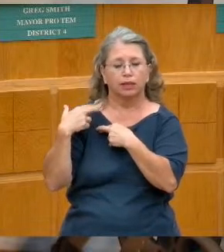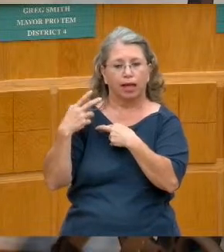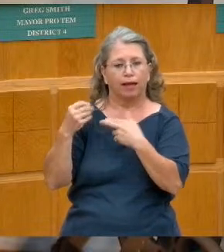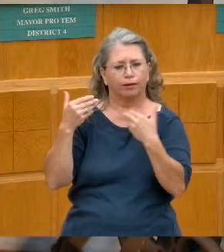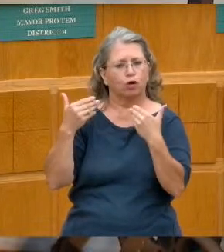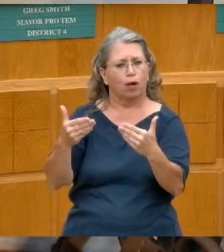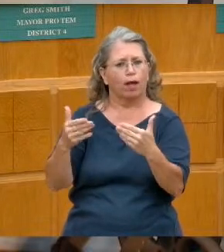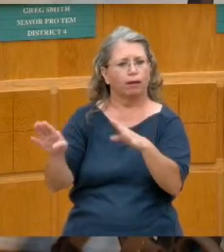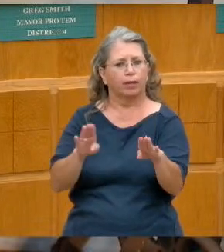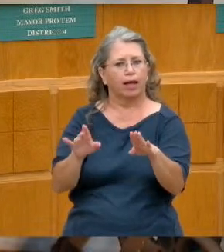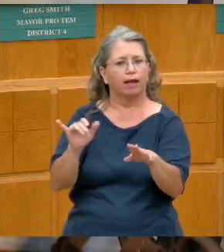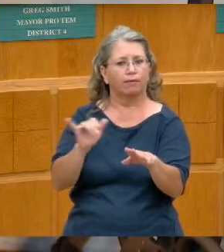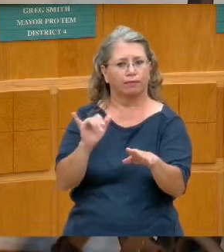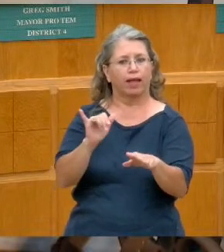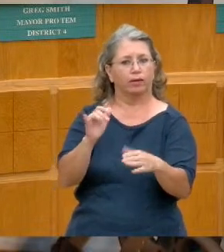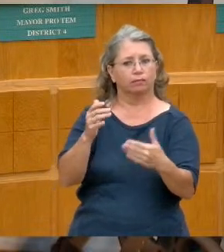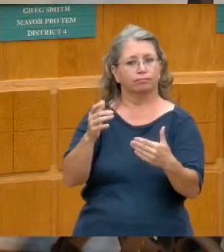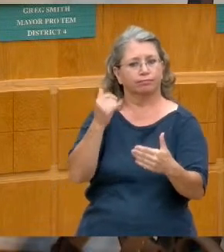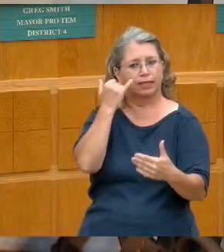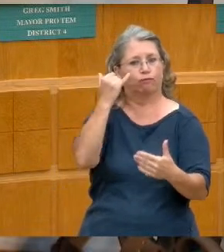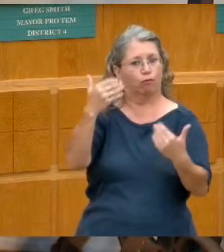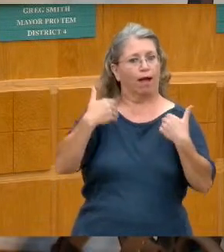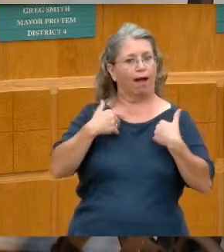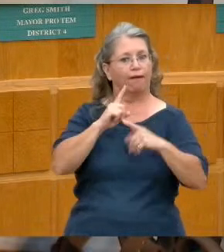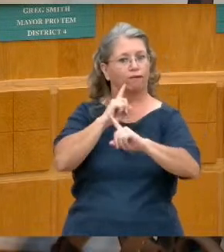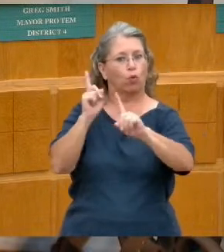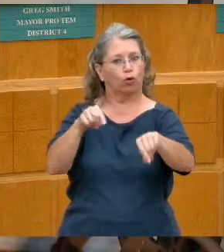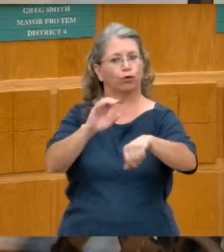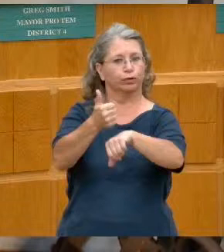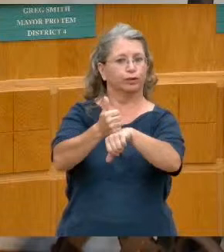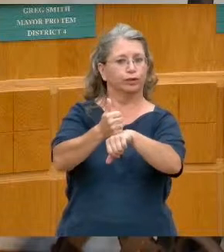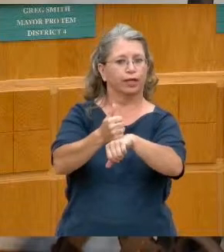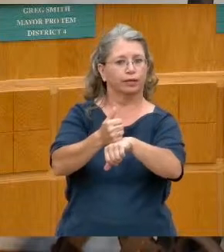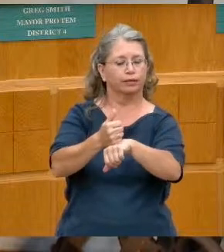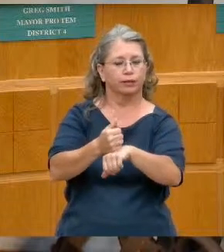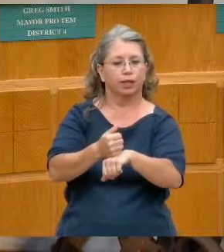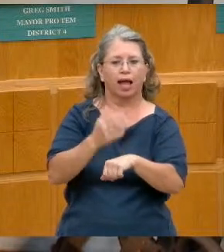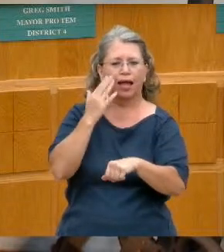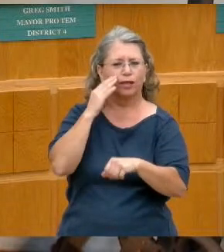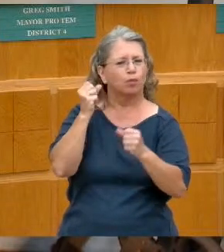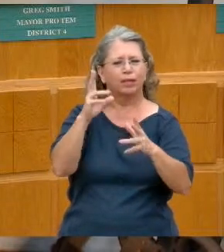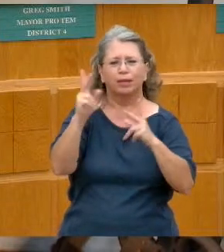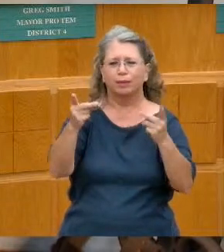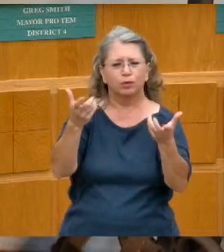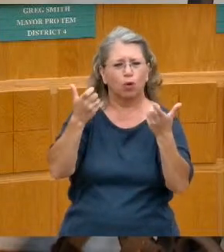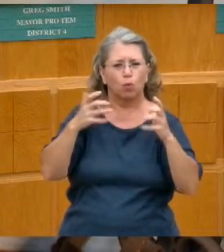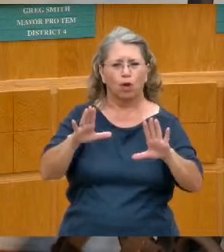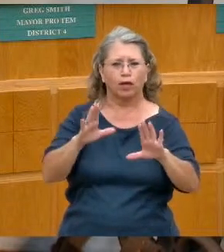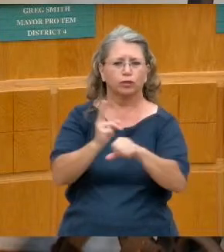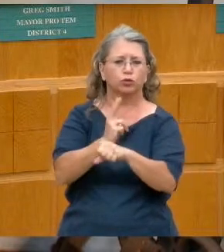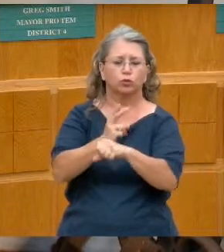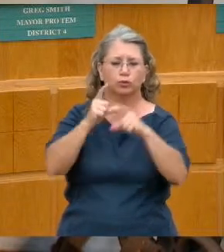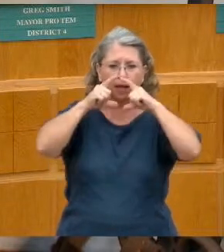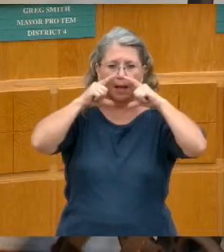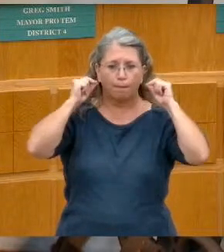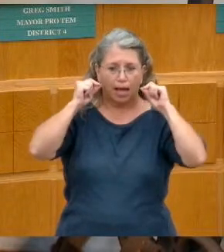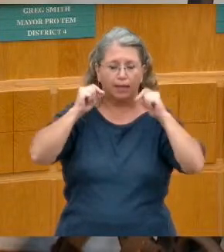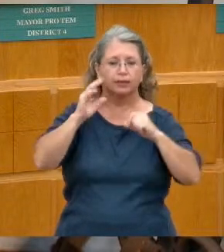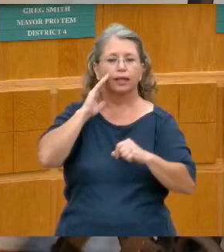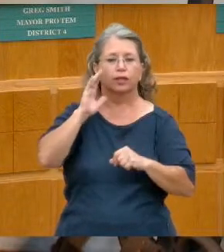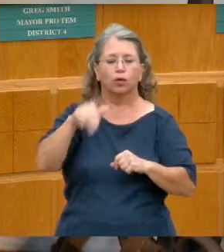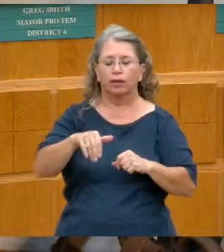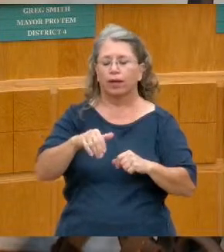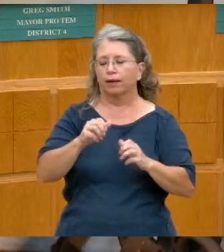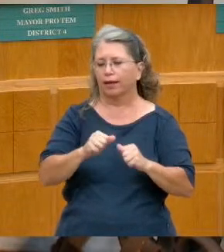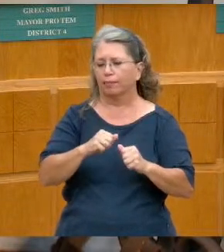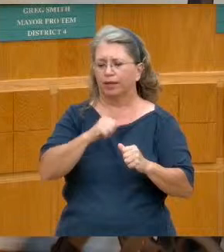We want people to be safe, and I know that there are many that do not want to wear a mask, and we know that they can be sometimes uncomfortable